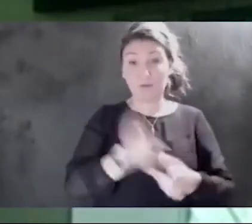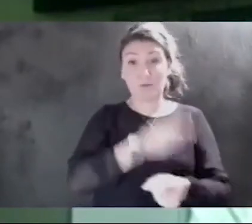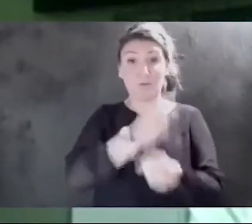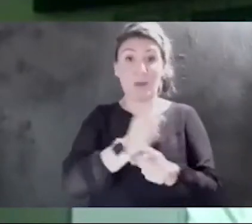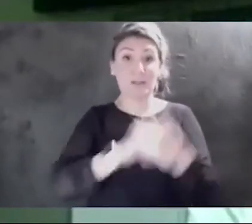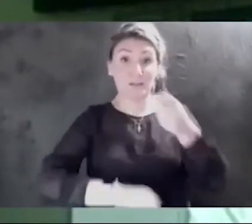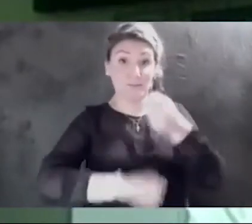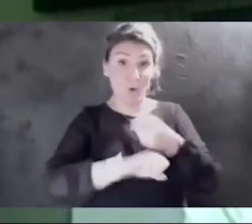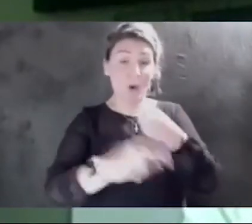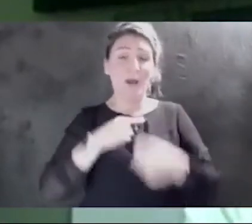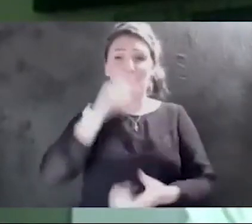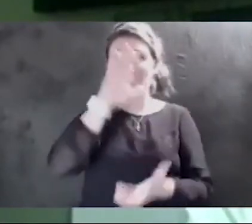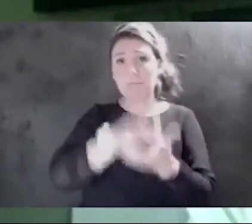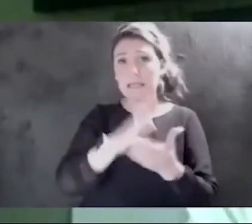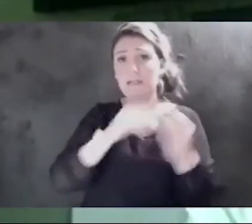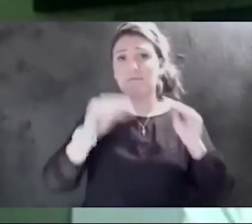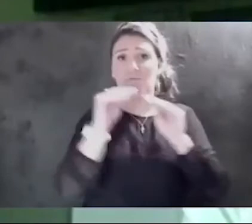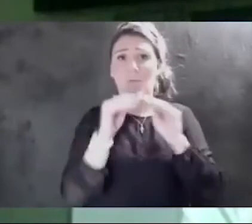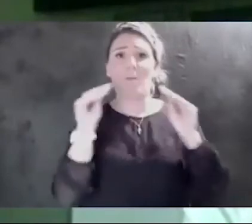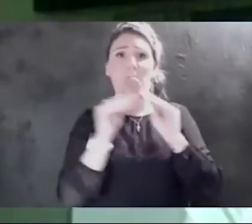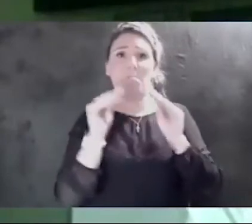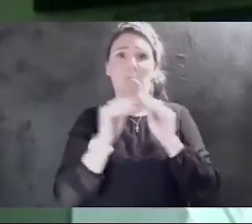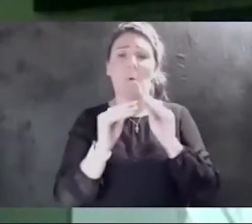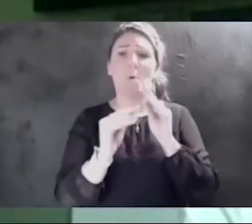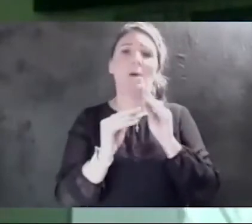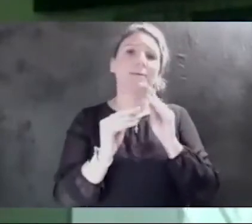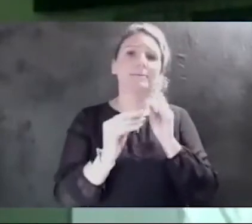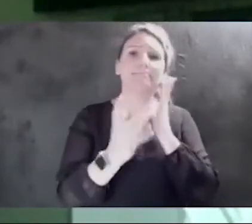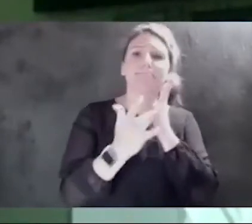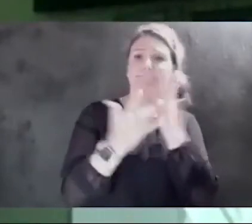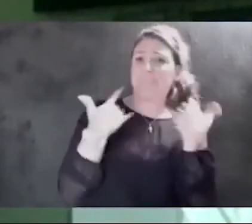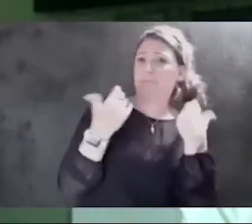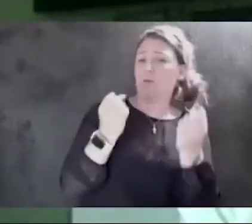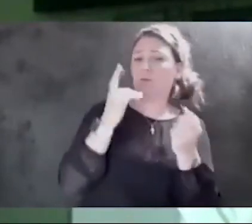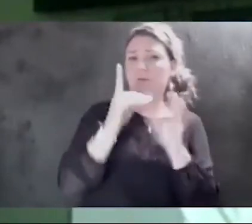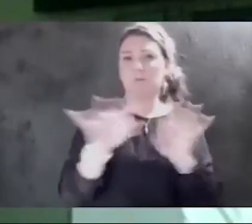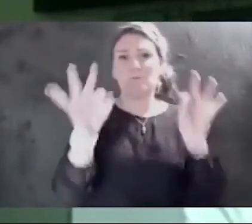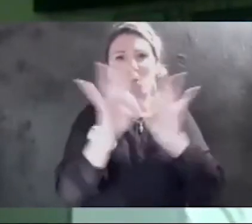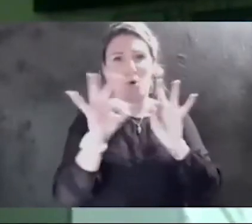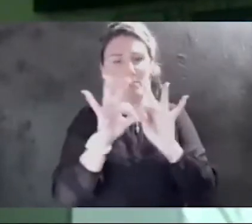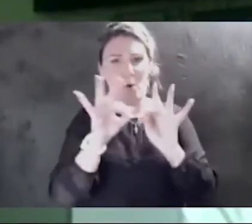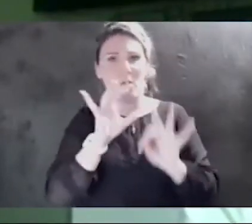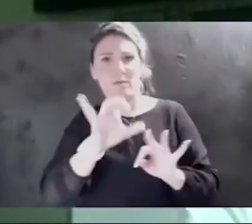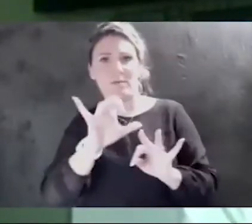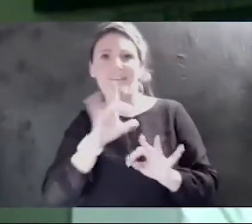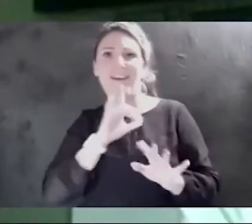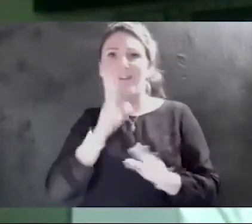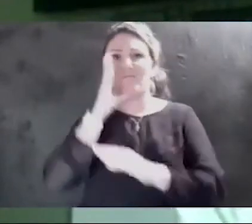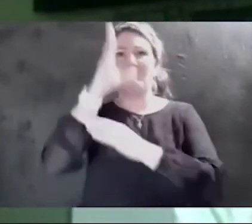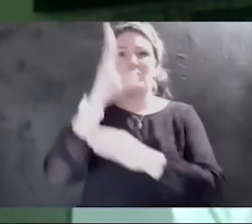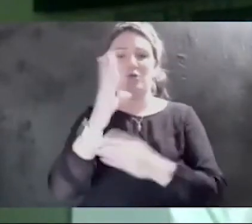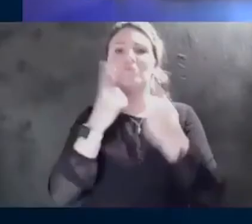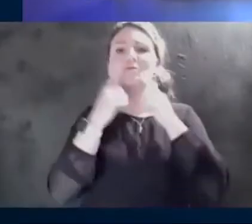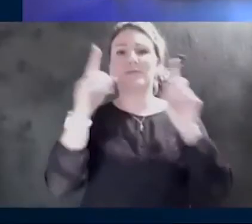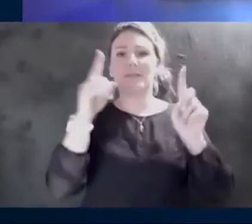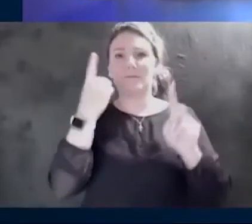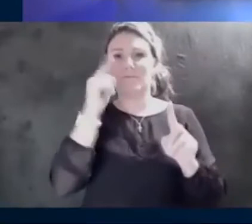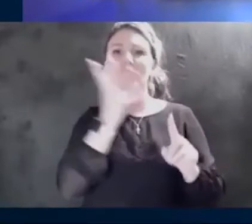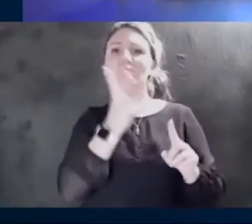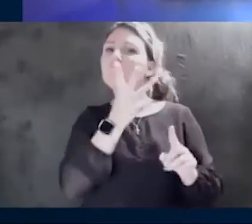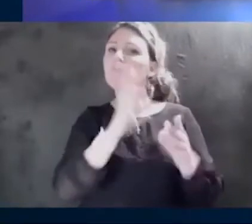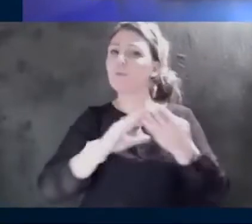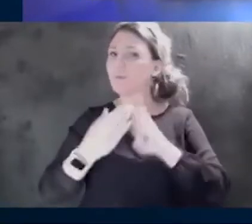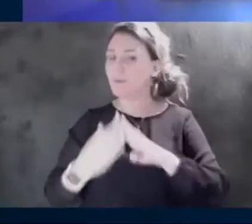believe more and more telehealth will be critical to that long-term success of our rural communities.